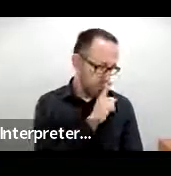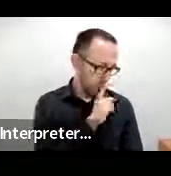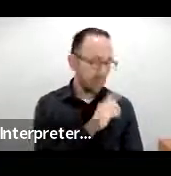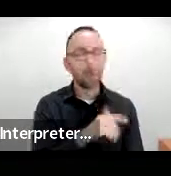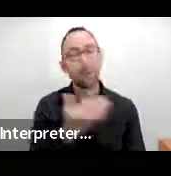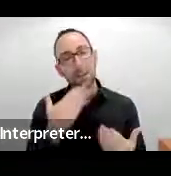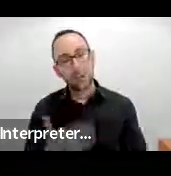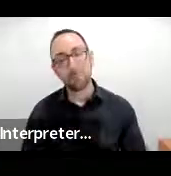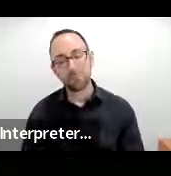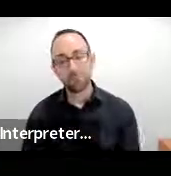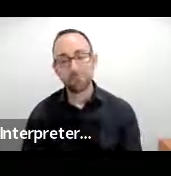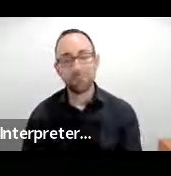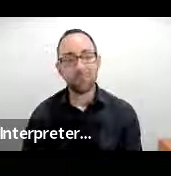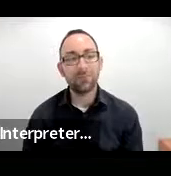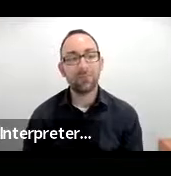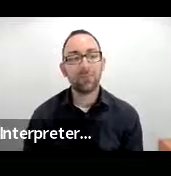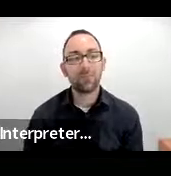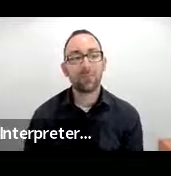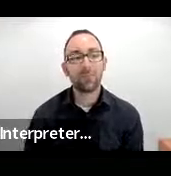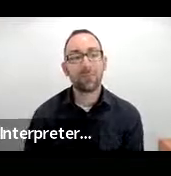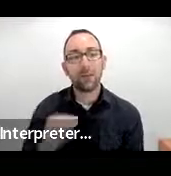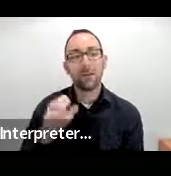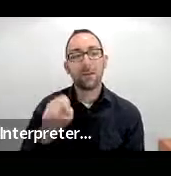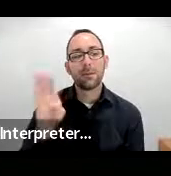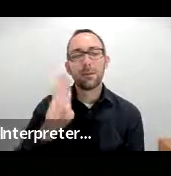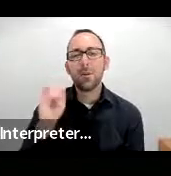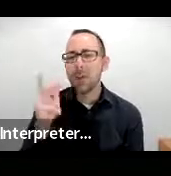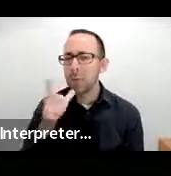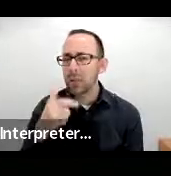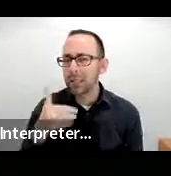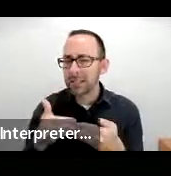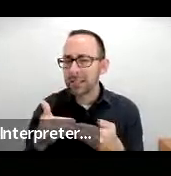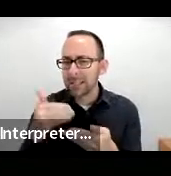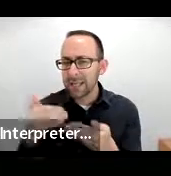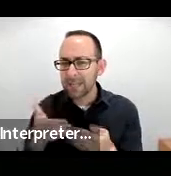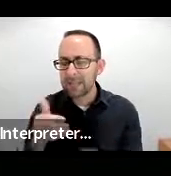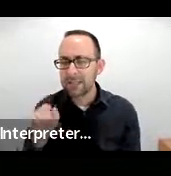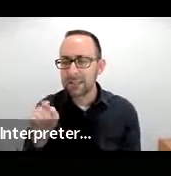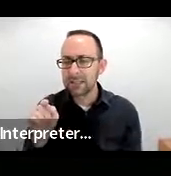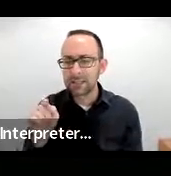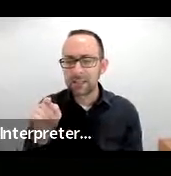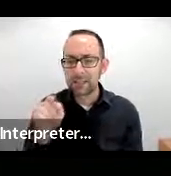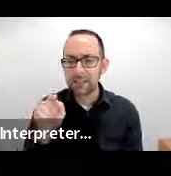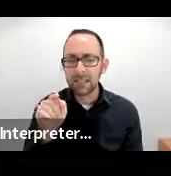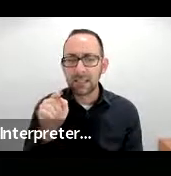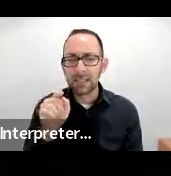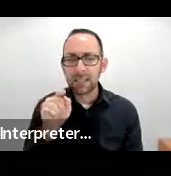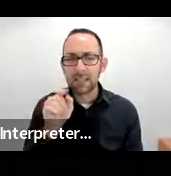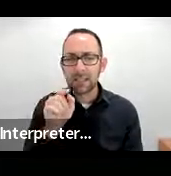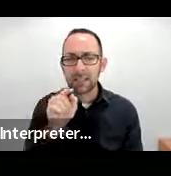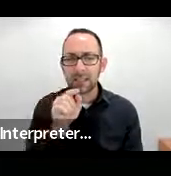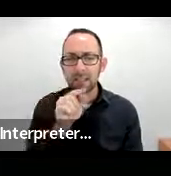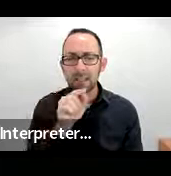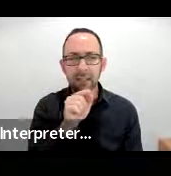it. Okay, let's see. I have a couple hands still